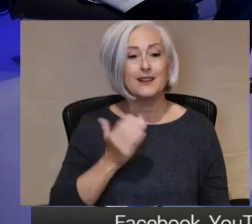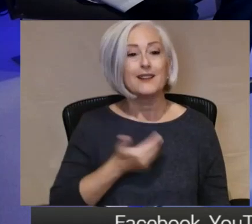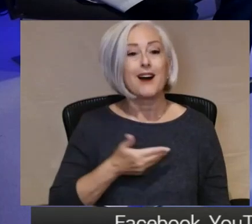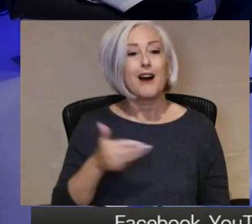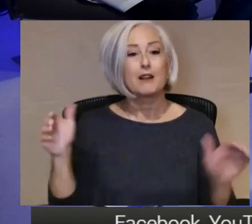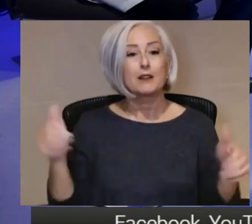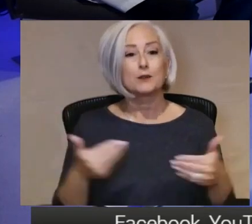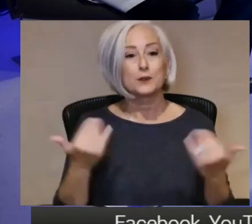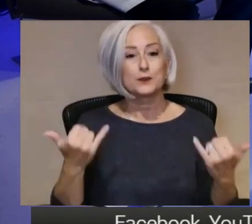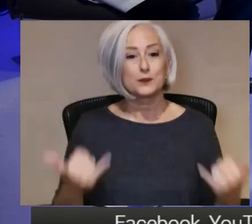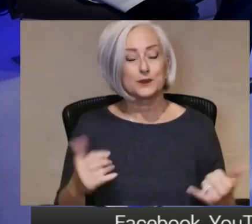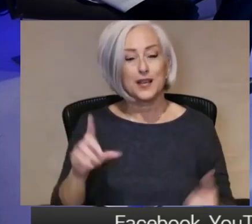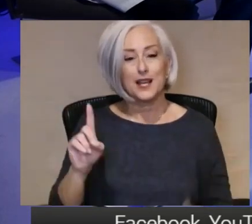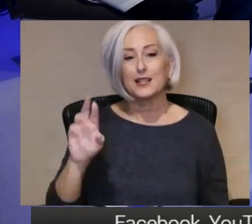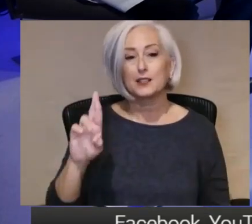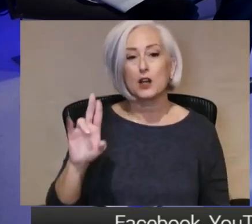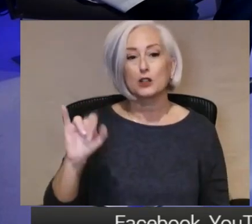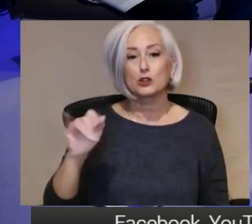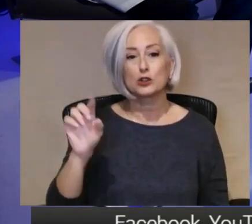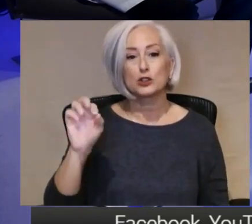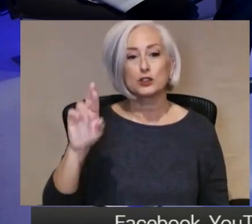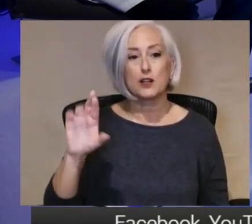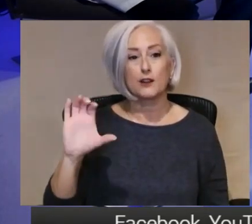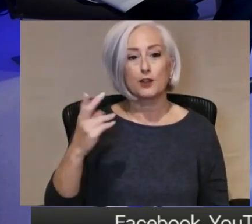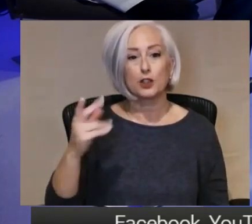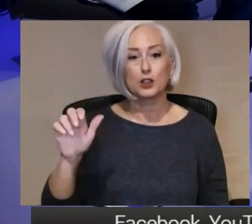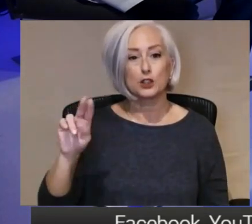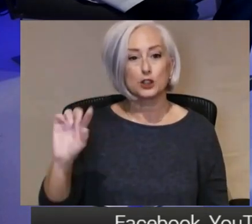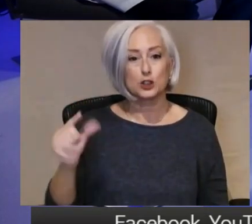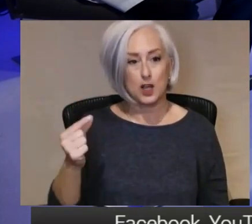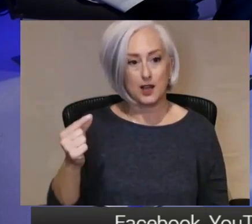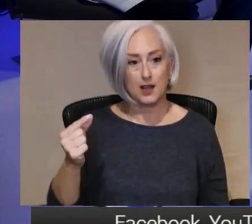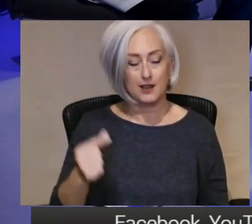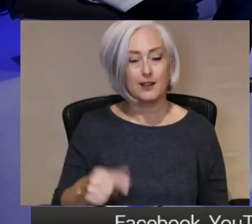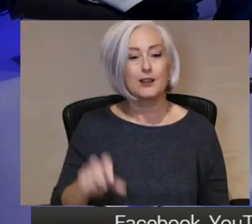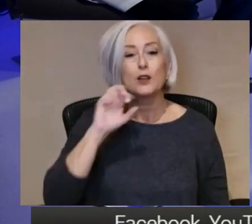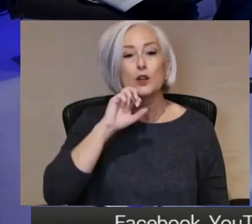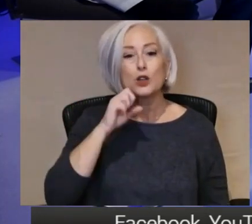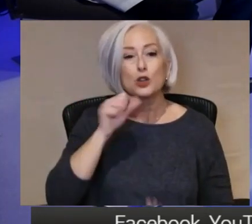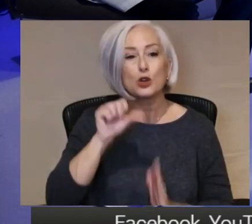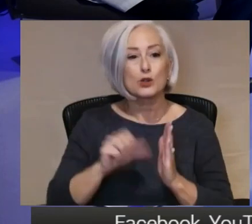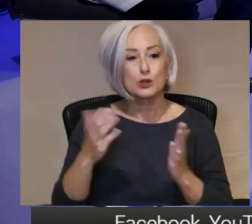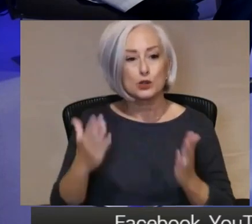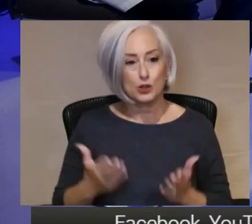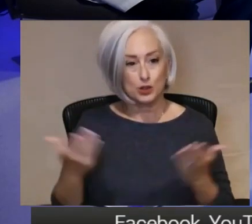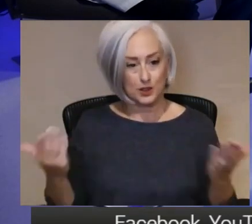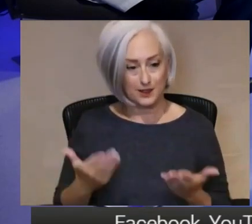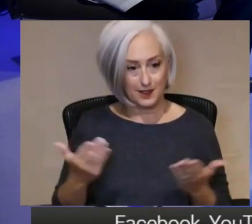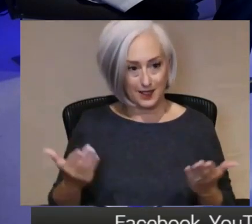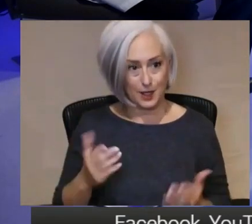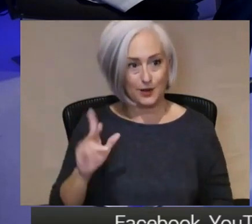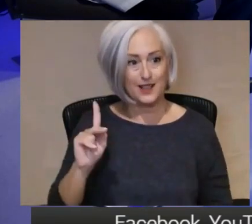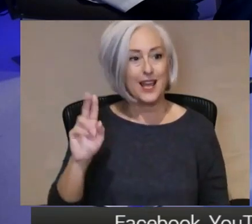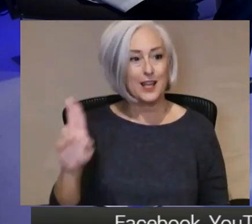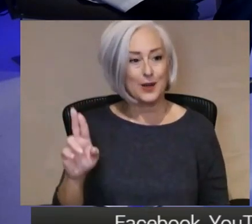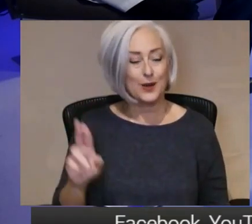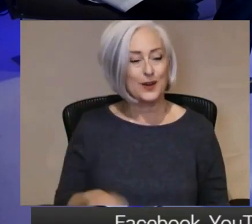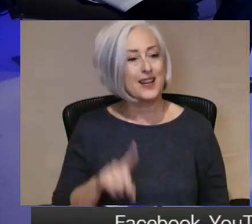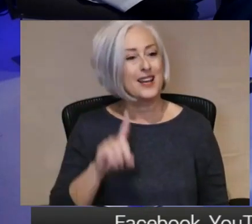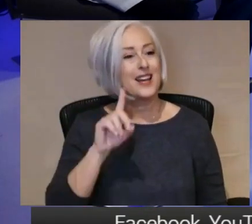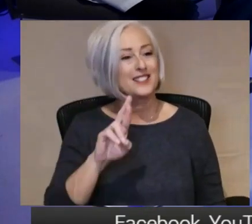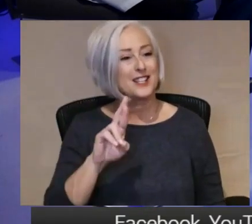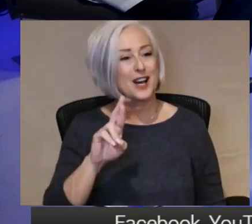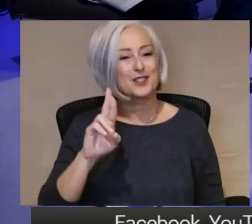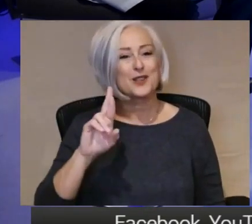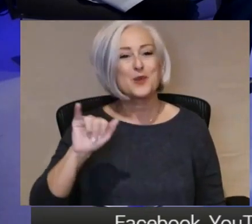Dr. Jennifer Chang, a neurosurgeon here at the health system, and Dr. Rajesh. Good Lord. How long have I known you? Just about